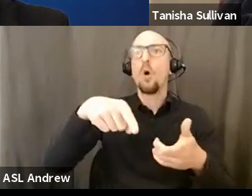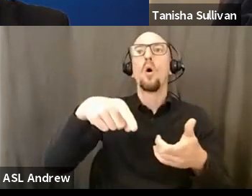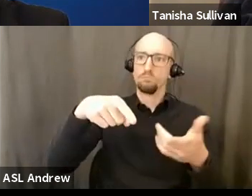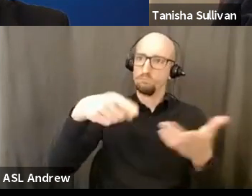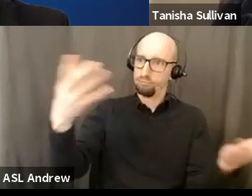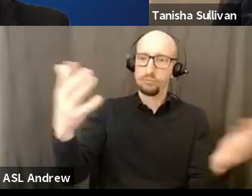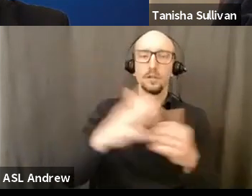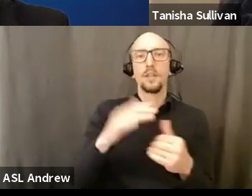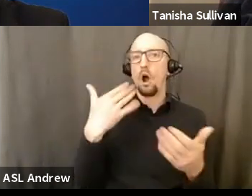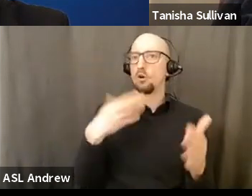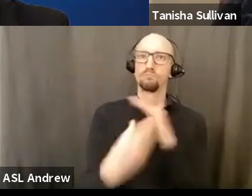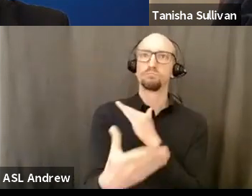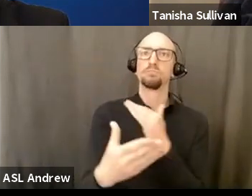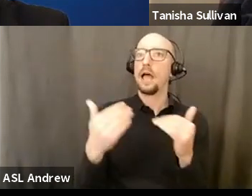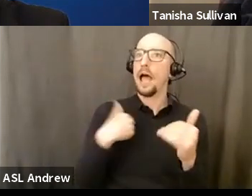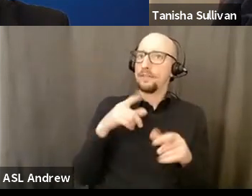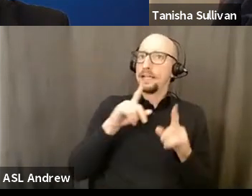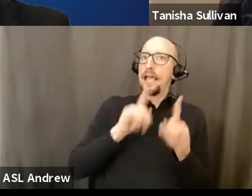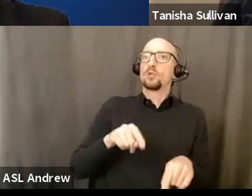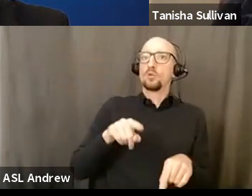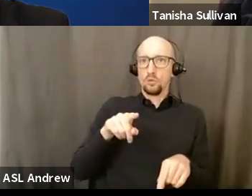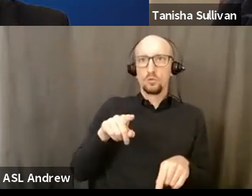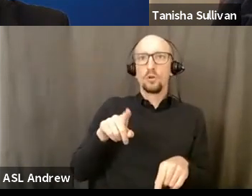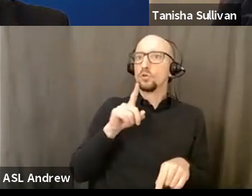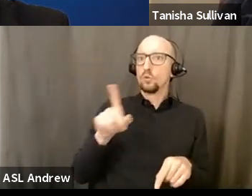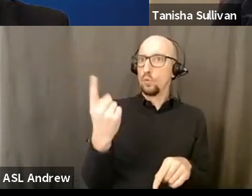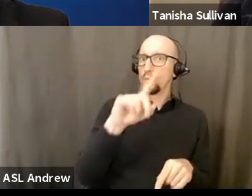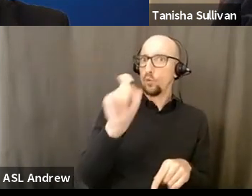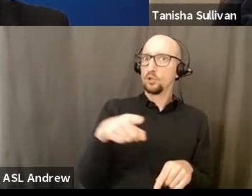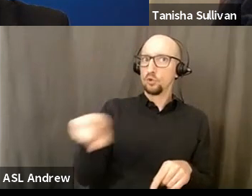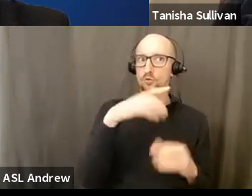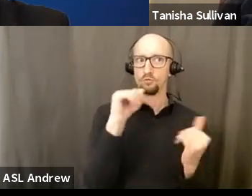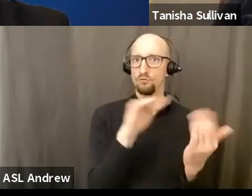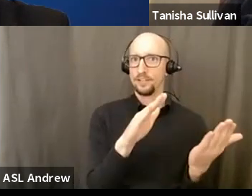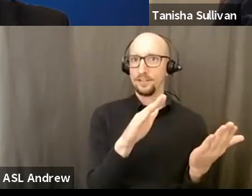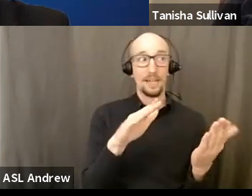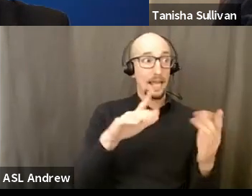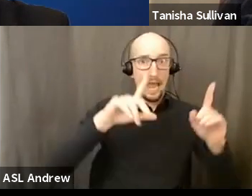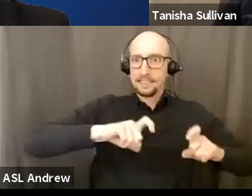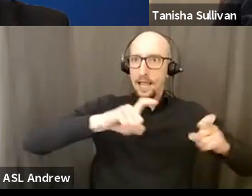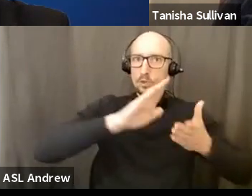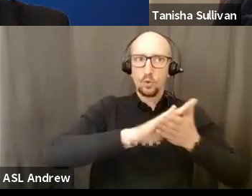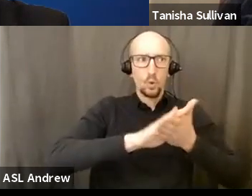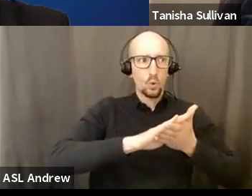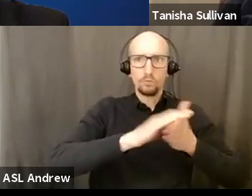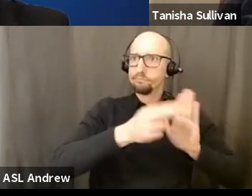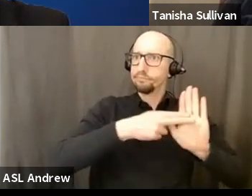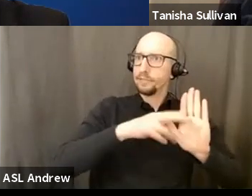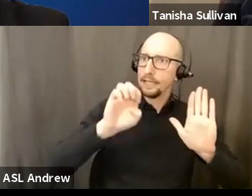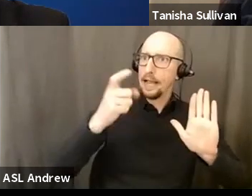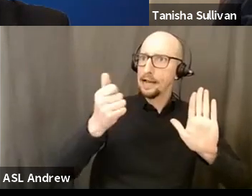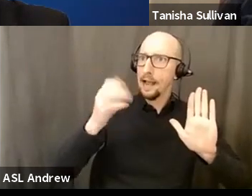key questions you seek to address. If these are exam schools, then the question is, how can we make